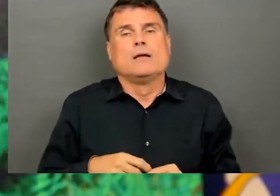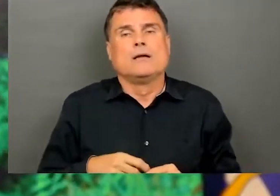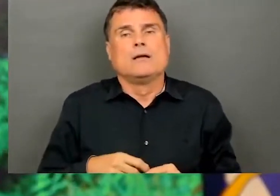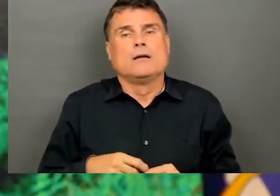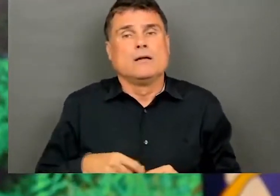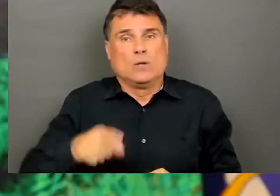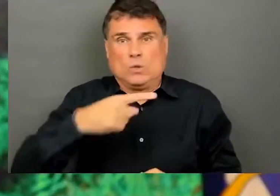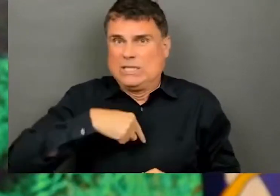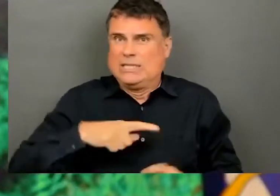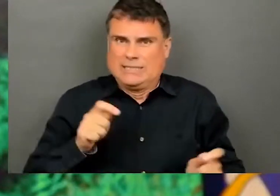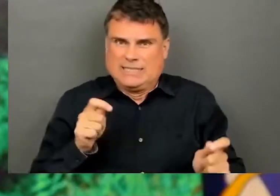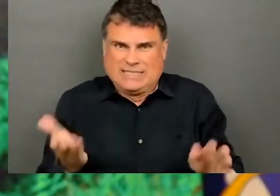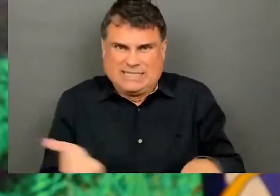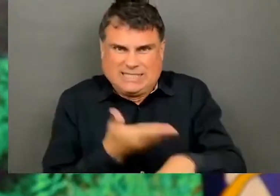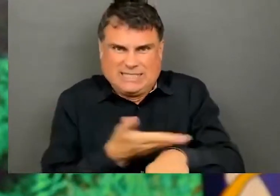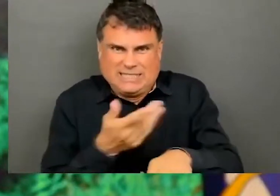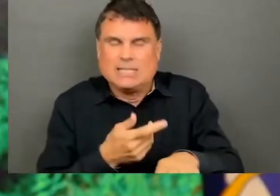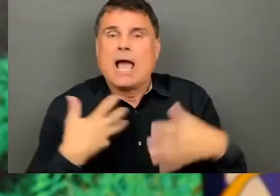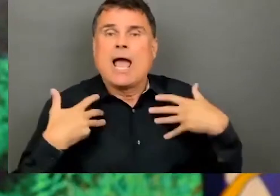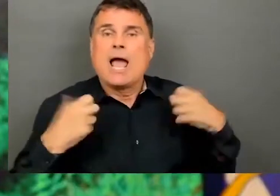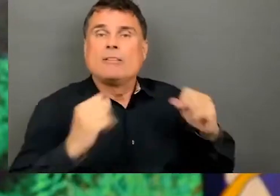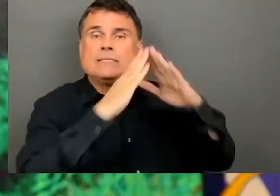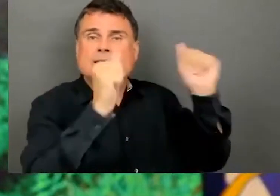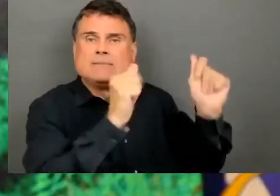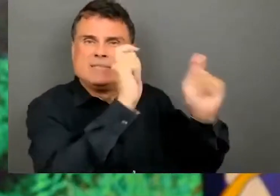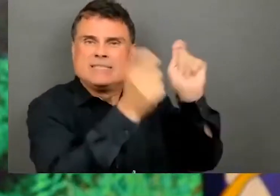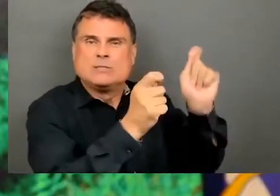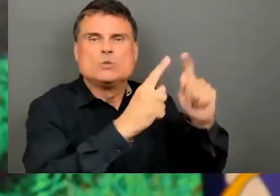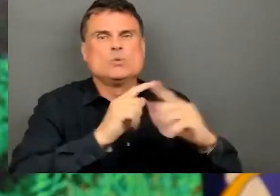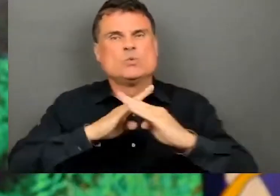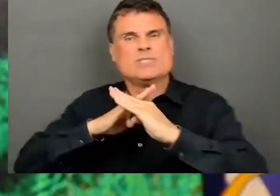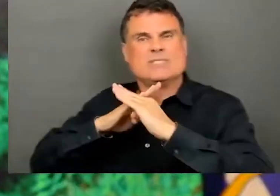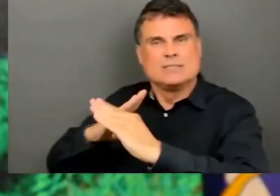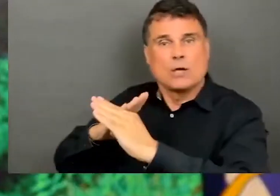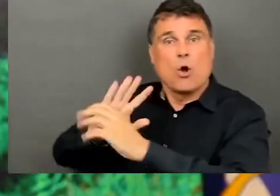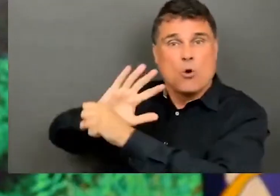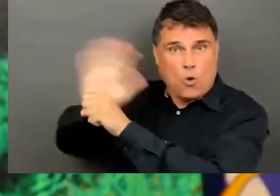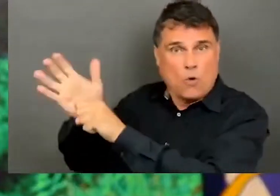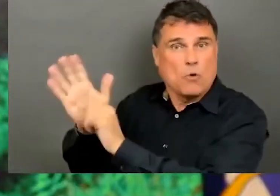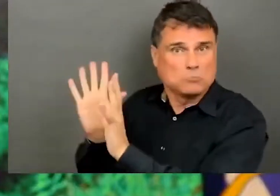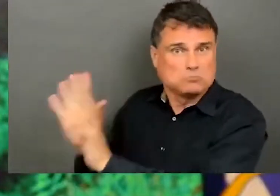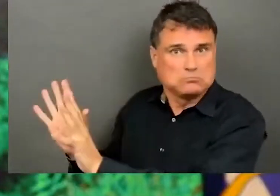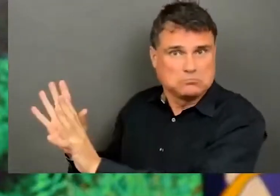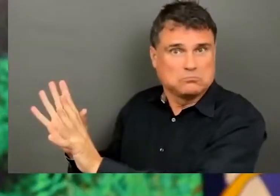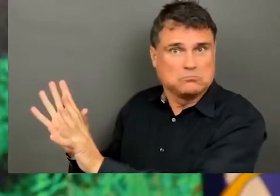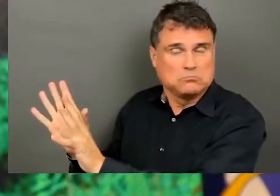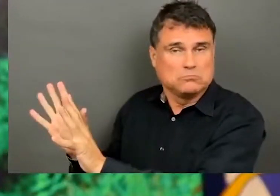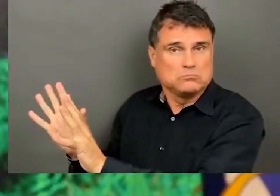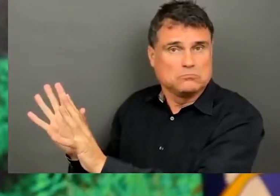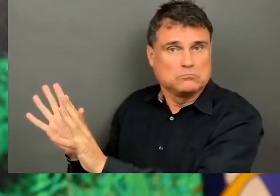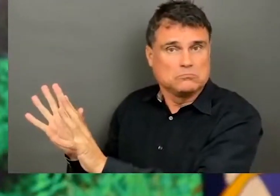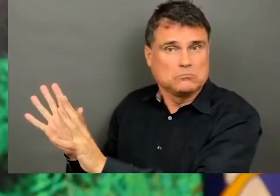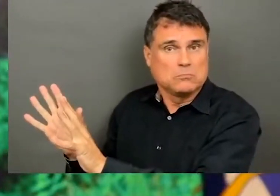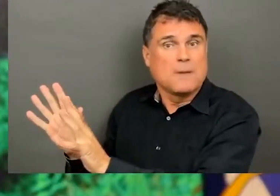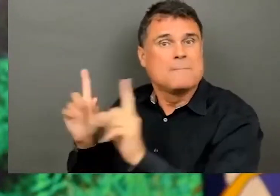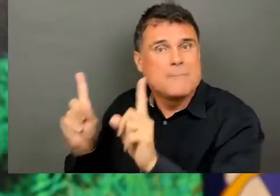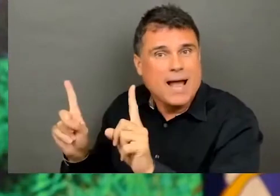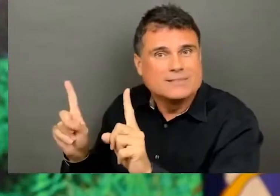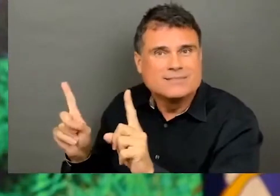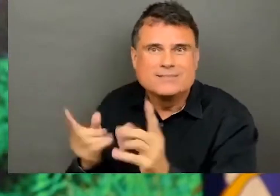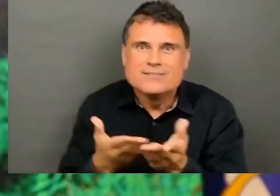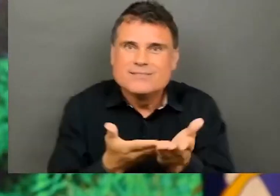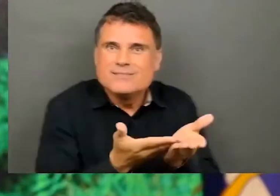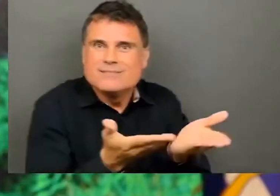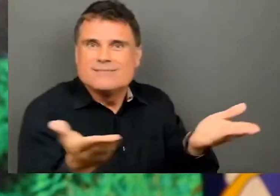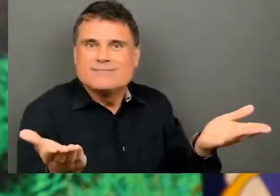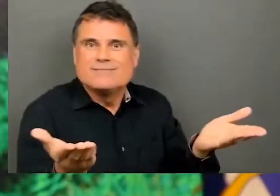of our family, our community members' lives lost to this toxic drug supply. And while we